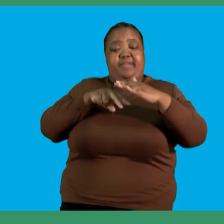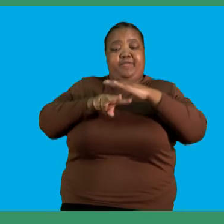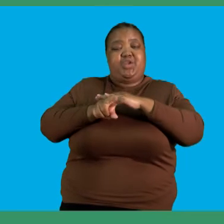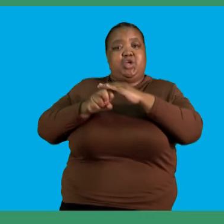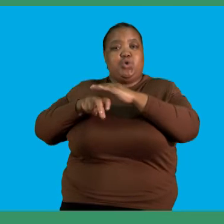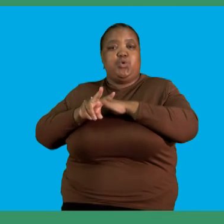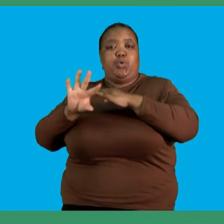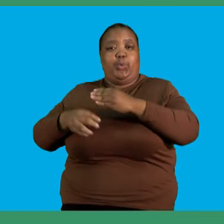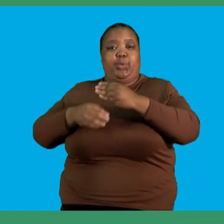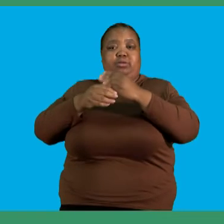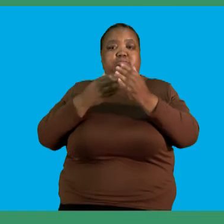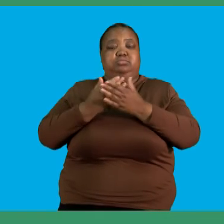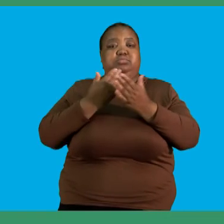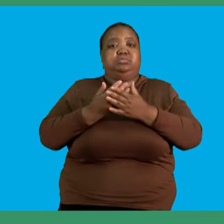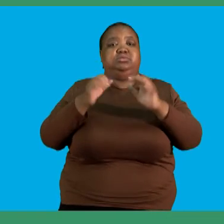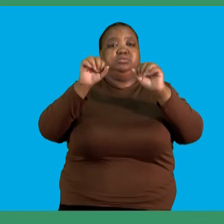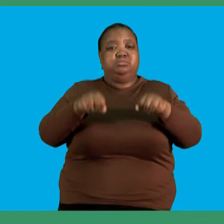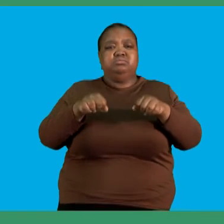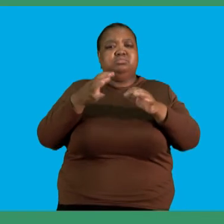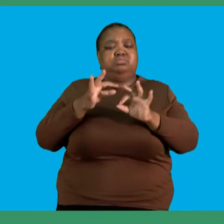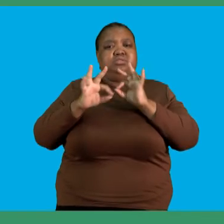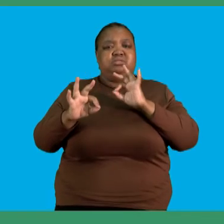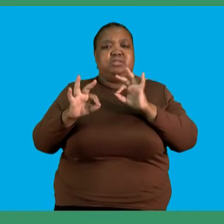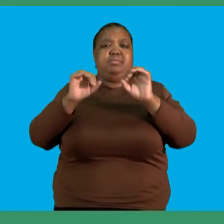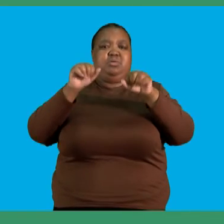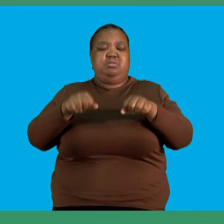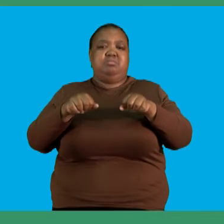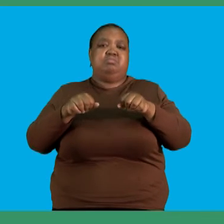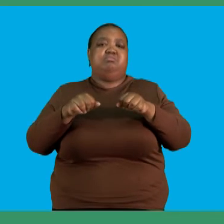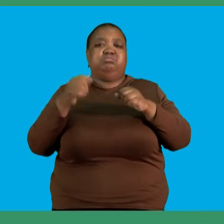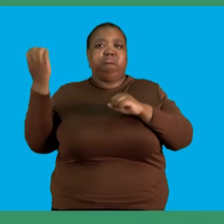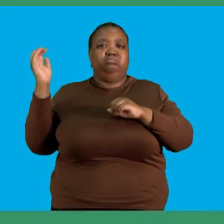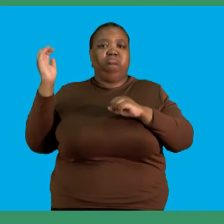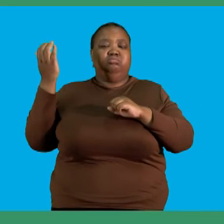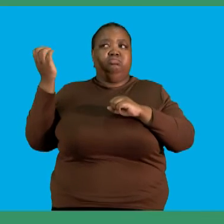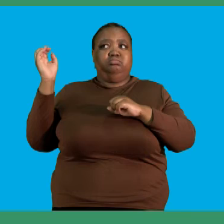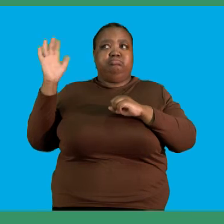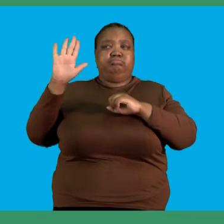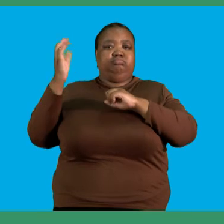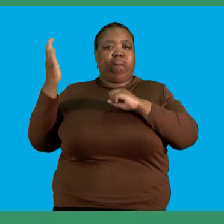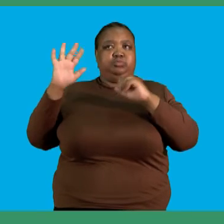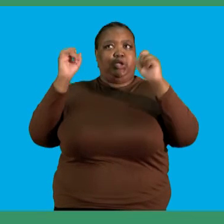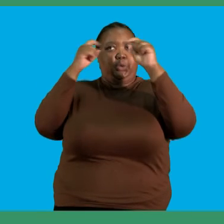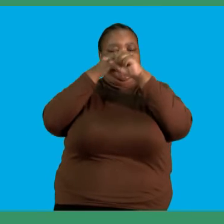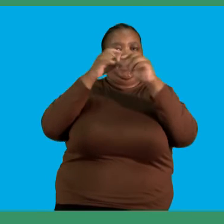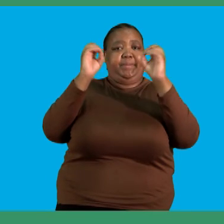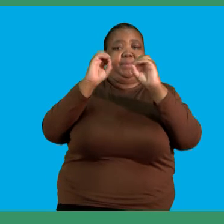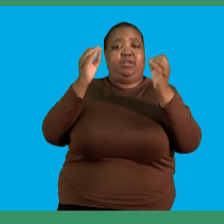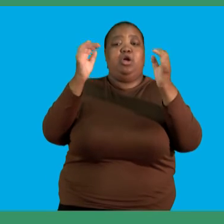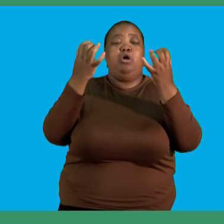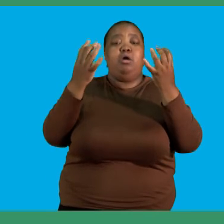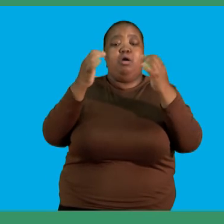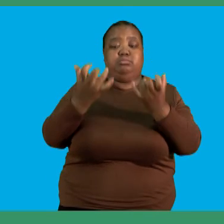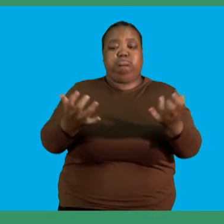with sound and video clips. Then number two, it is now allowing for simple or less